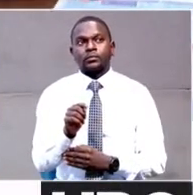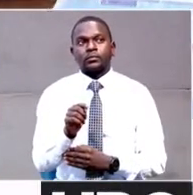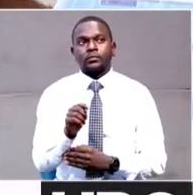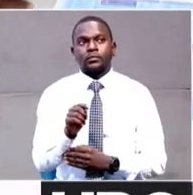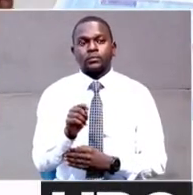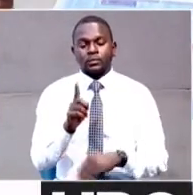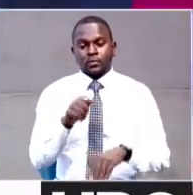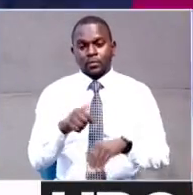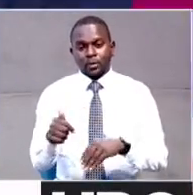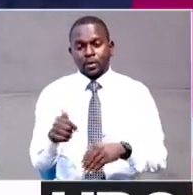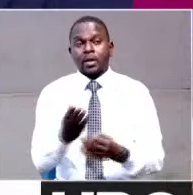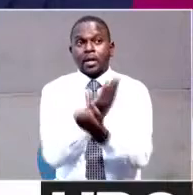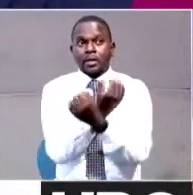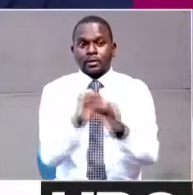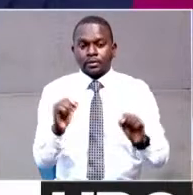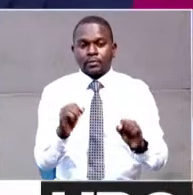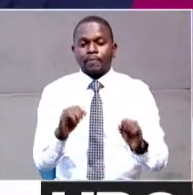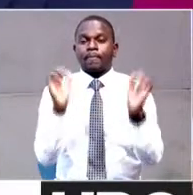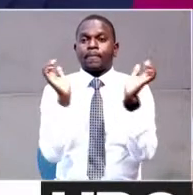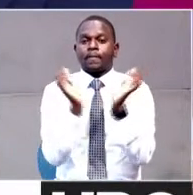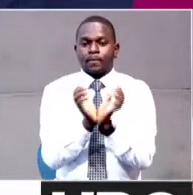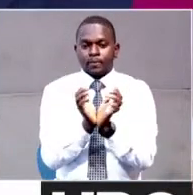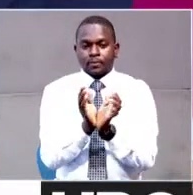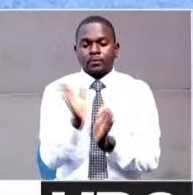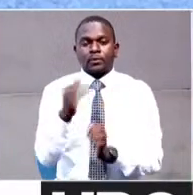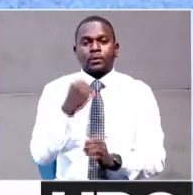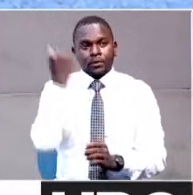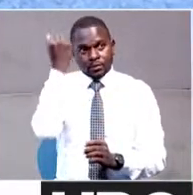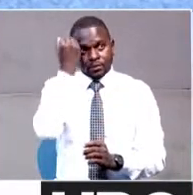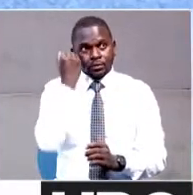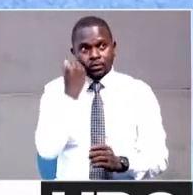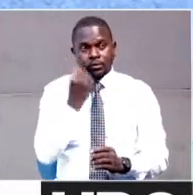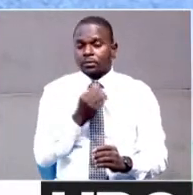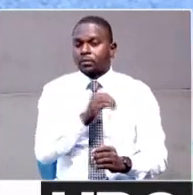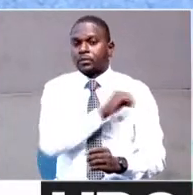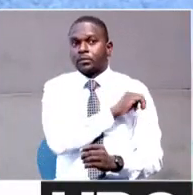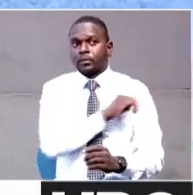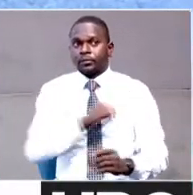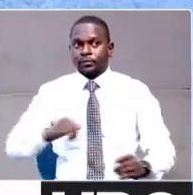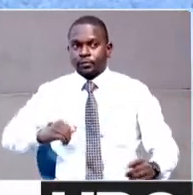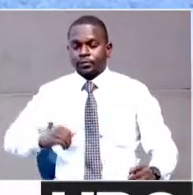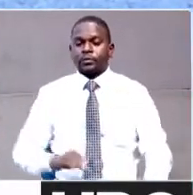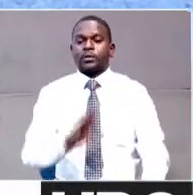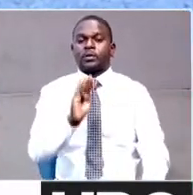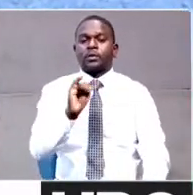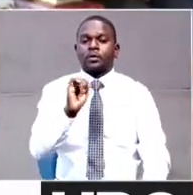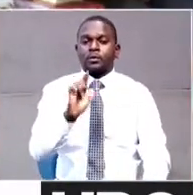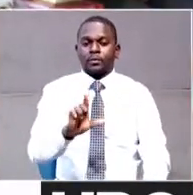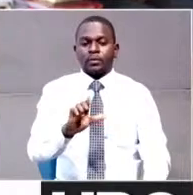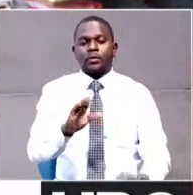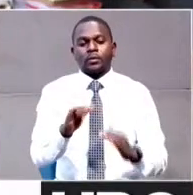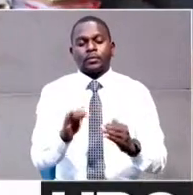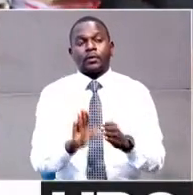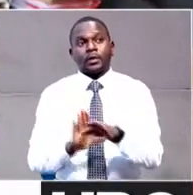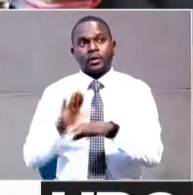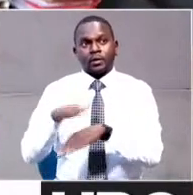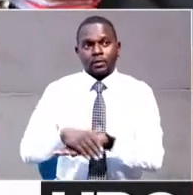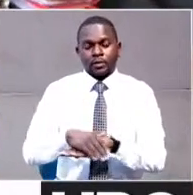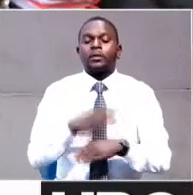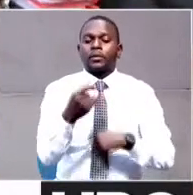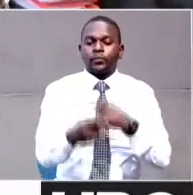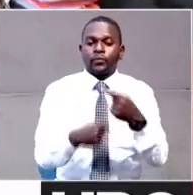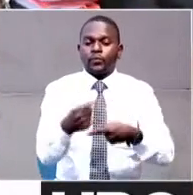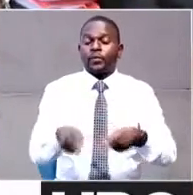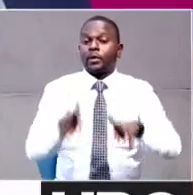done when he has the liberty. Prosecution led by Joan Keko objected to the bail application, saying the accused might interfere with the